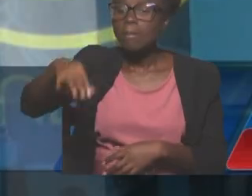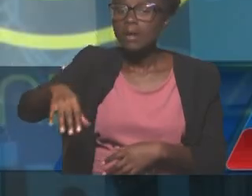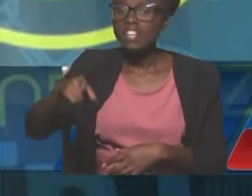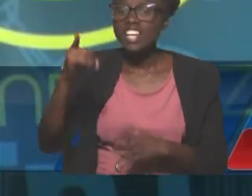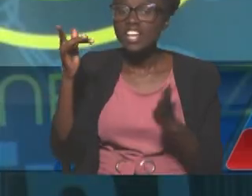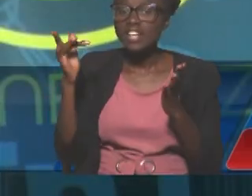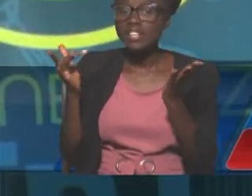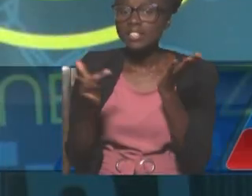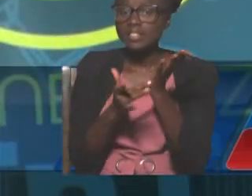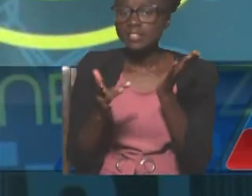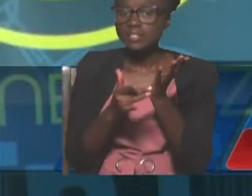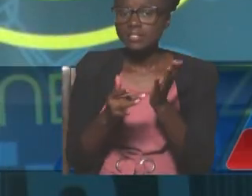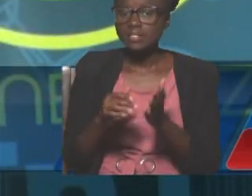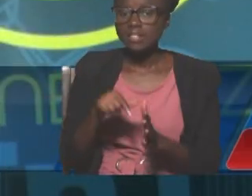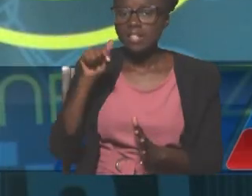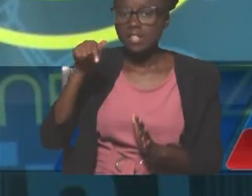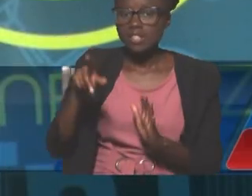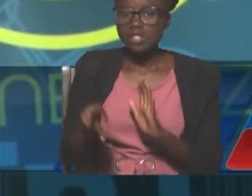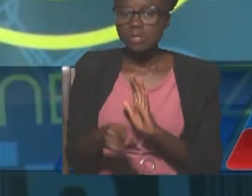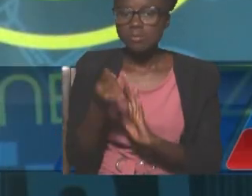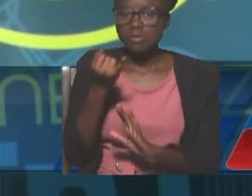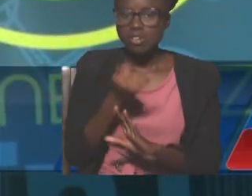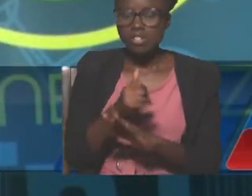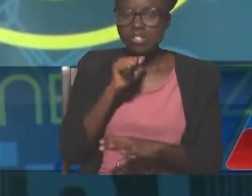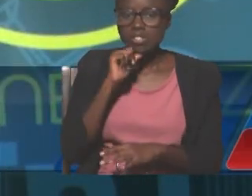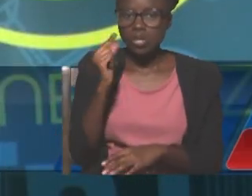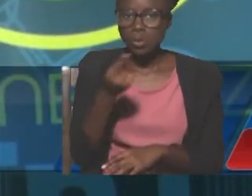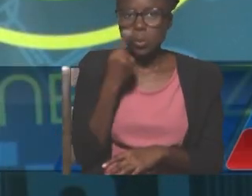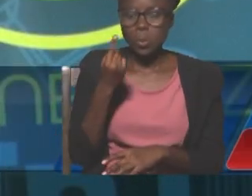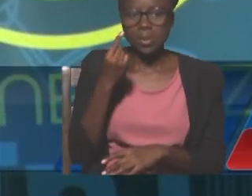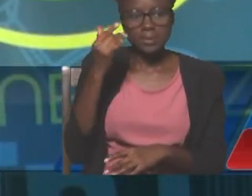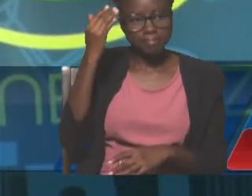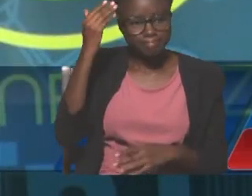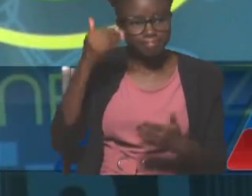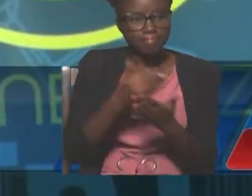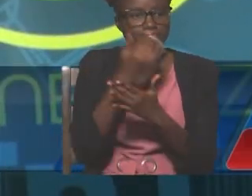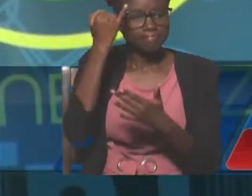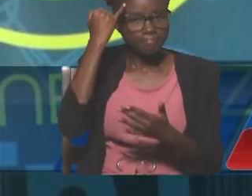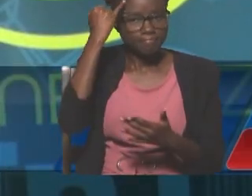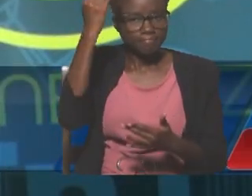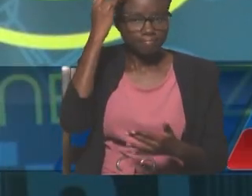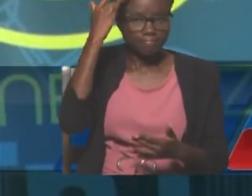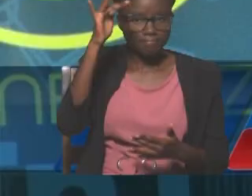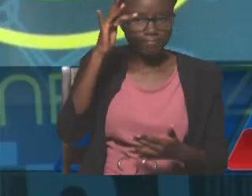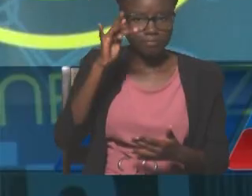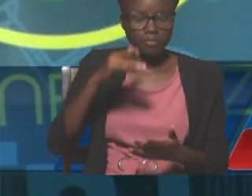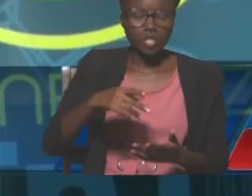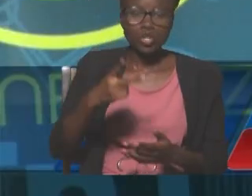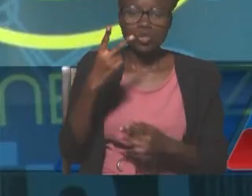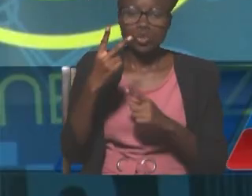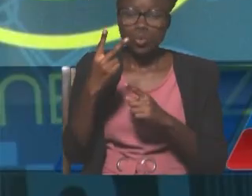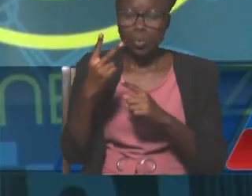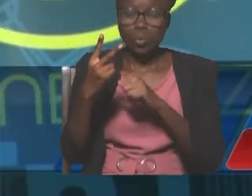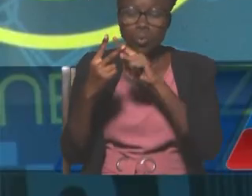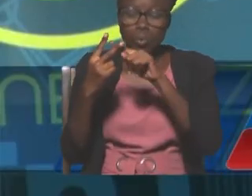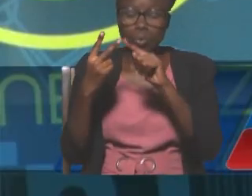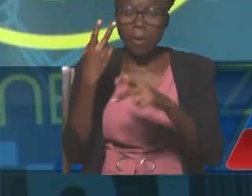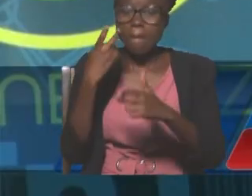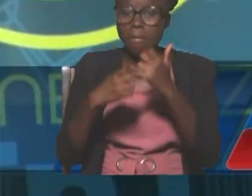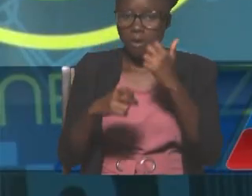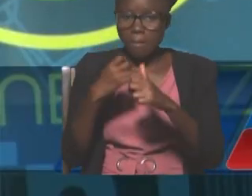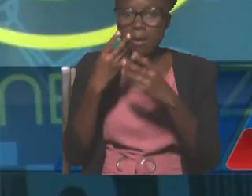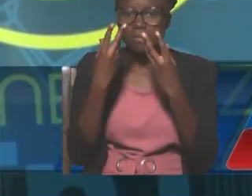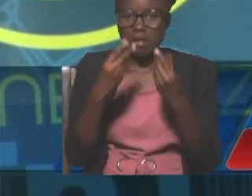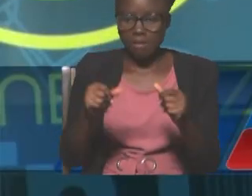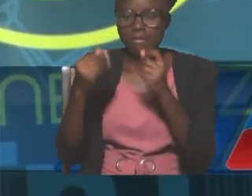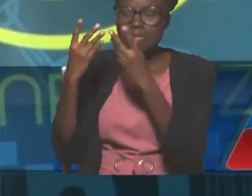school. This project is not only innovative, but crucial in addressing two pressing issues of our